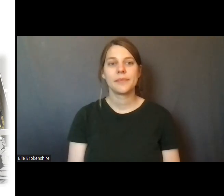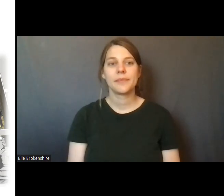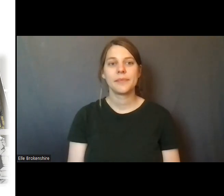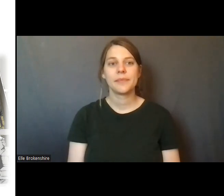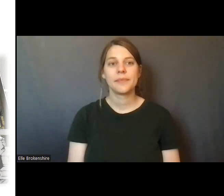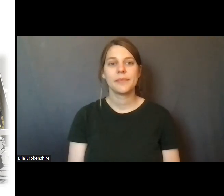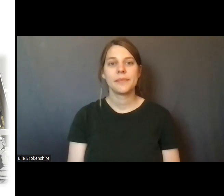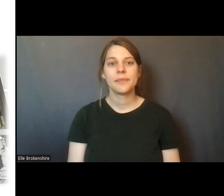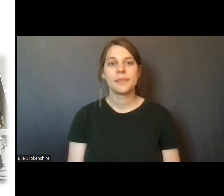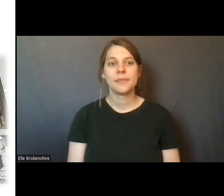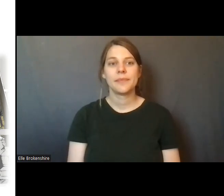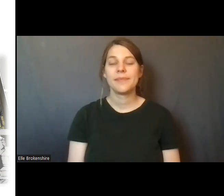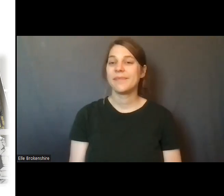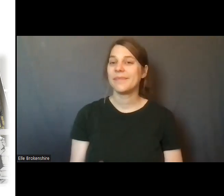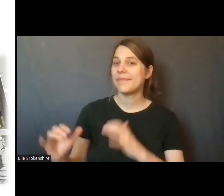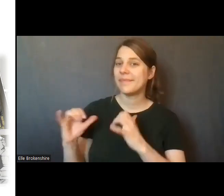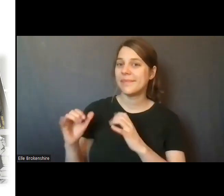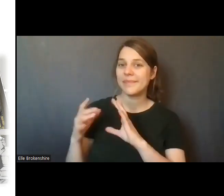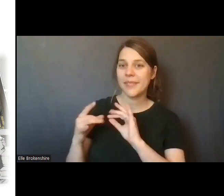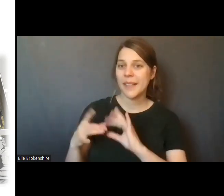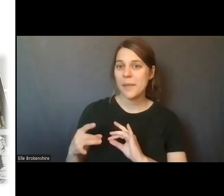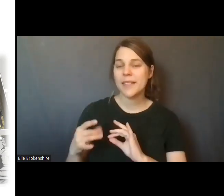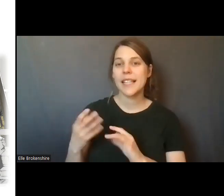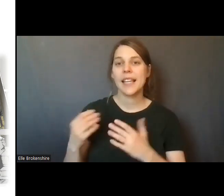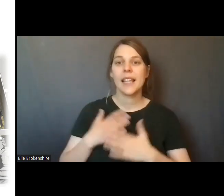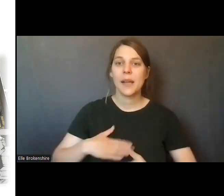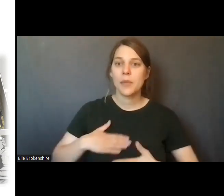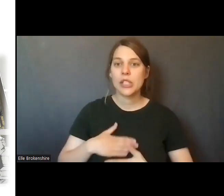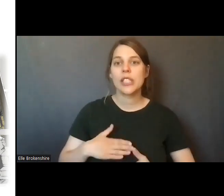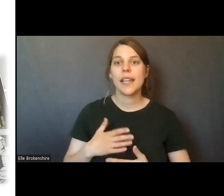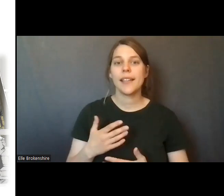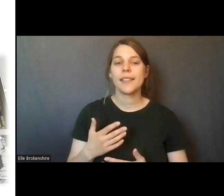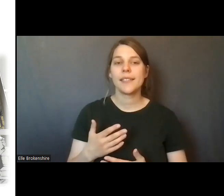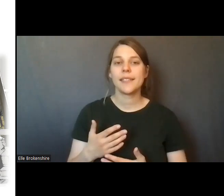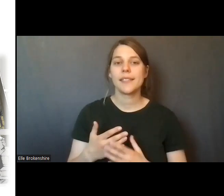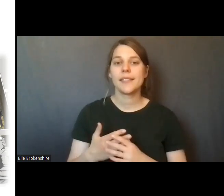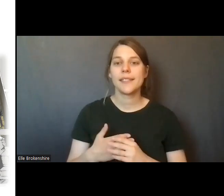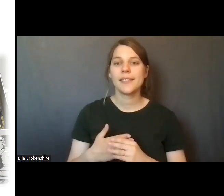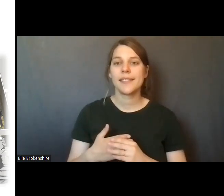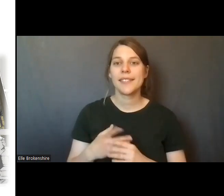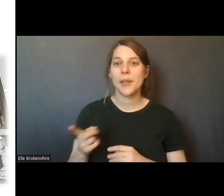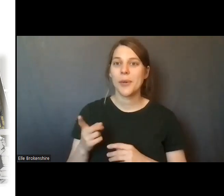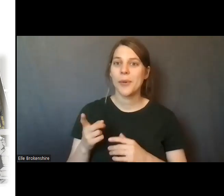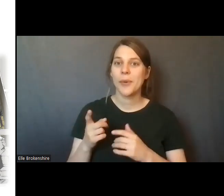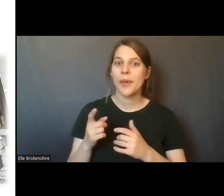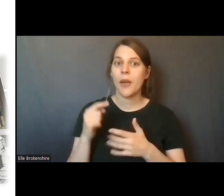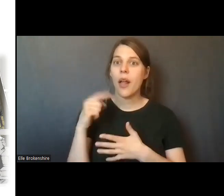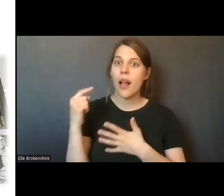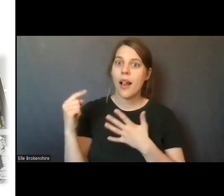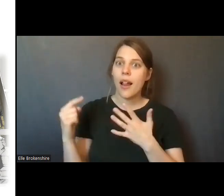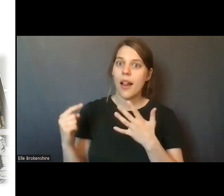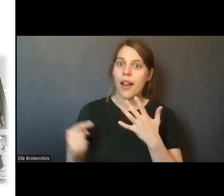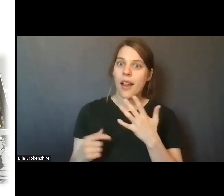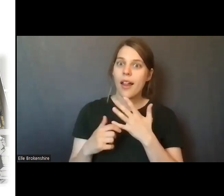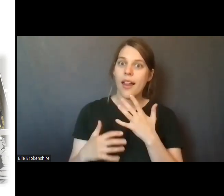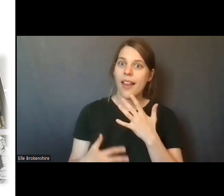I would just echo the councilman's comments and appreciate you running through the long list of staff. You